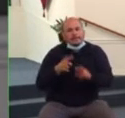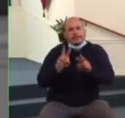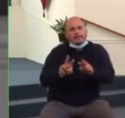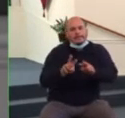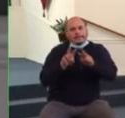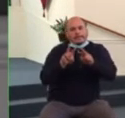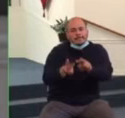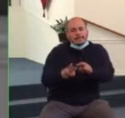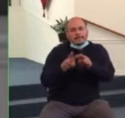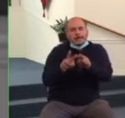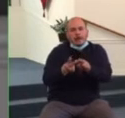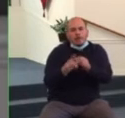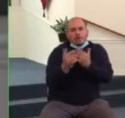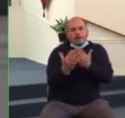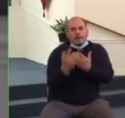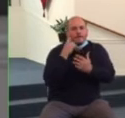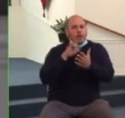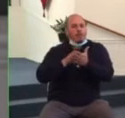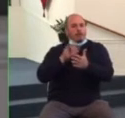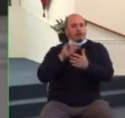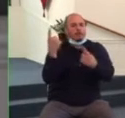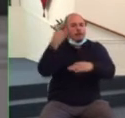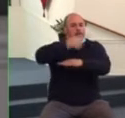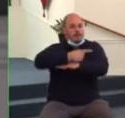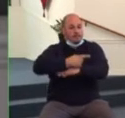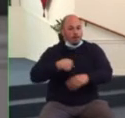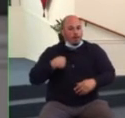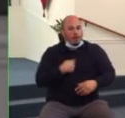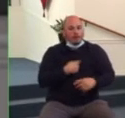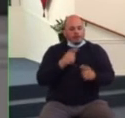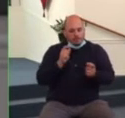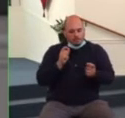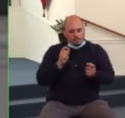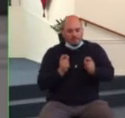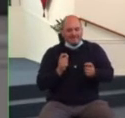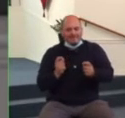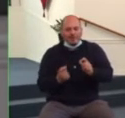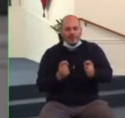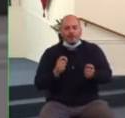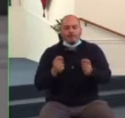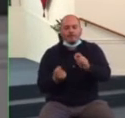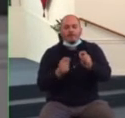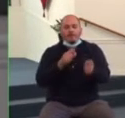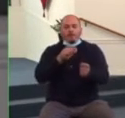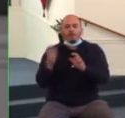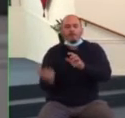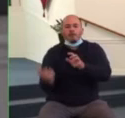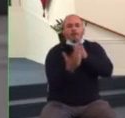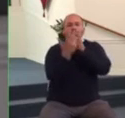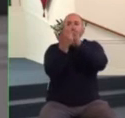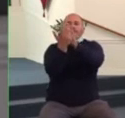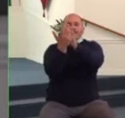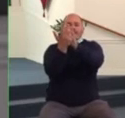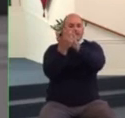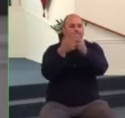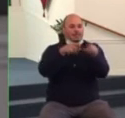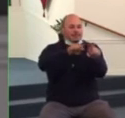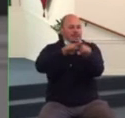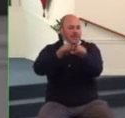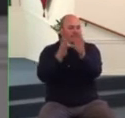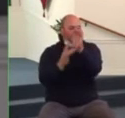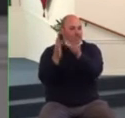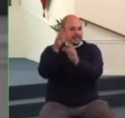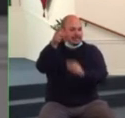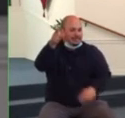Jesus. Better people, filled with the peace that comes from knowing God, powerful to